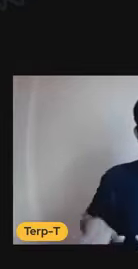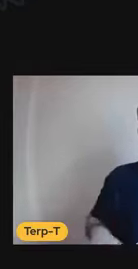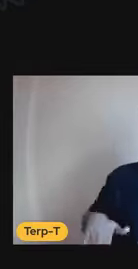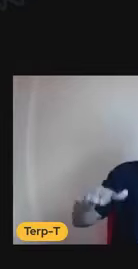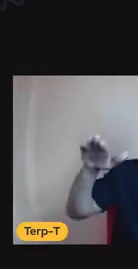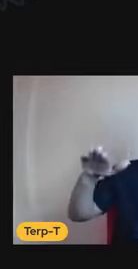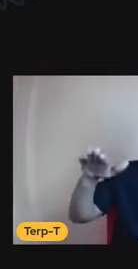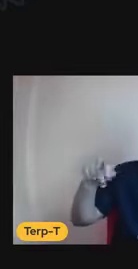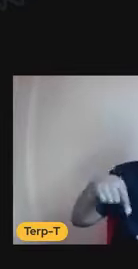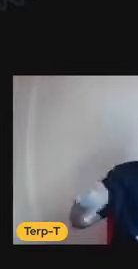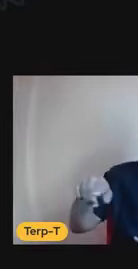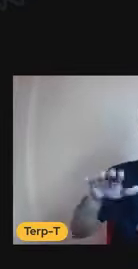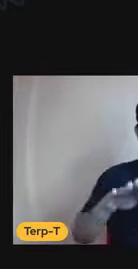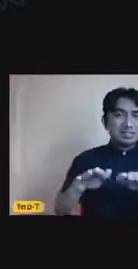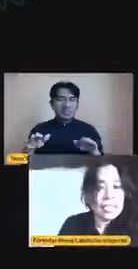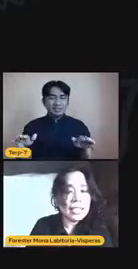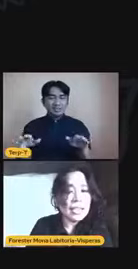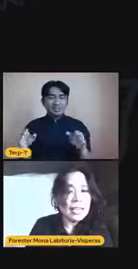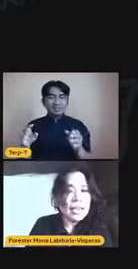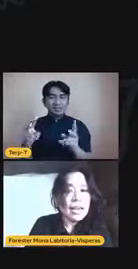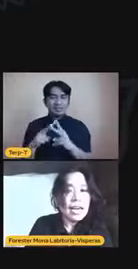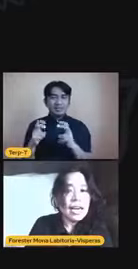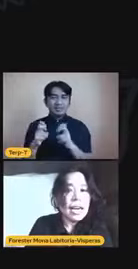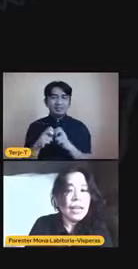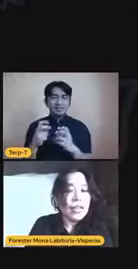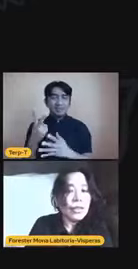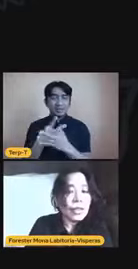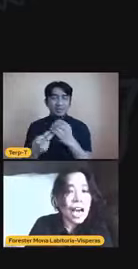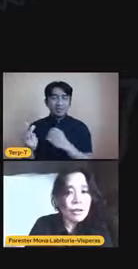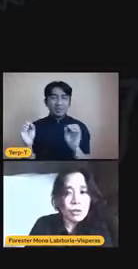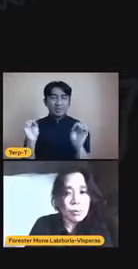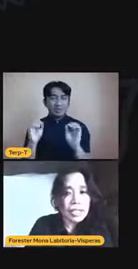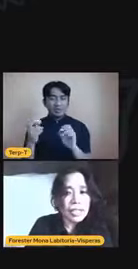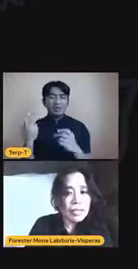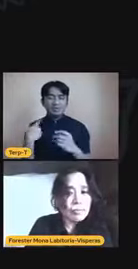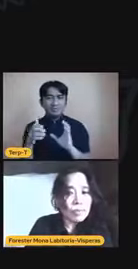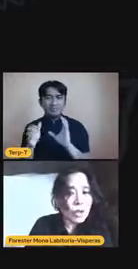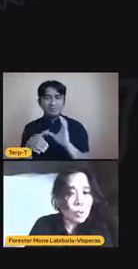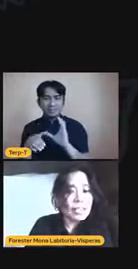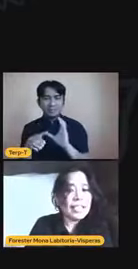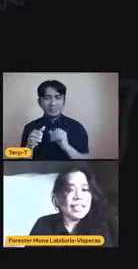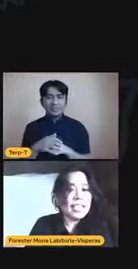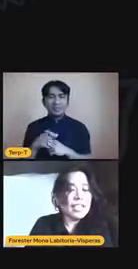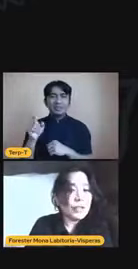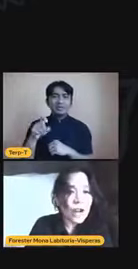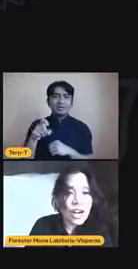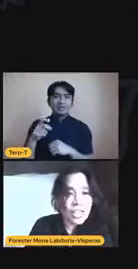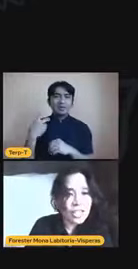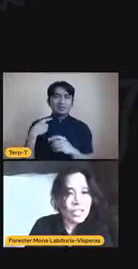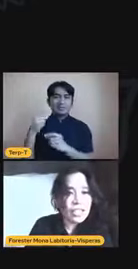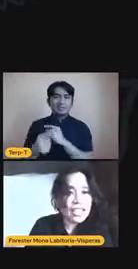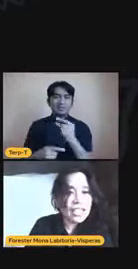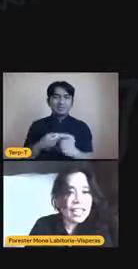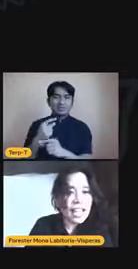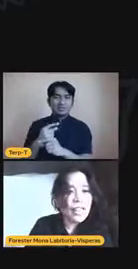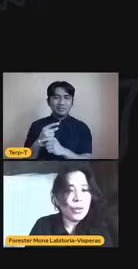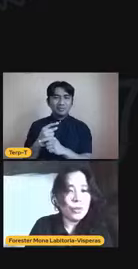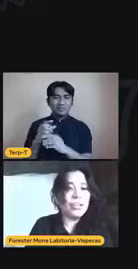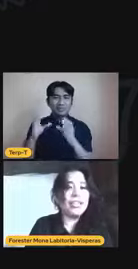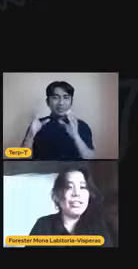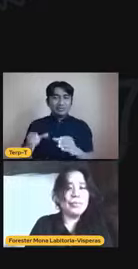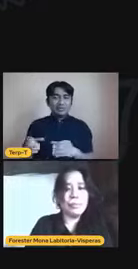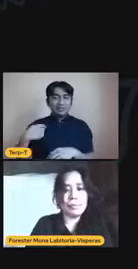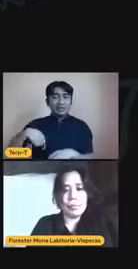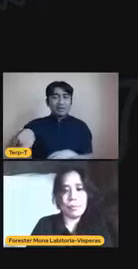citizens. Even if our children have disabilities, they have to be global citizens for our country and